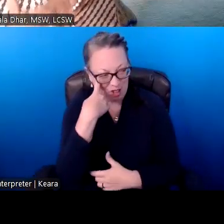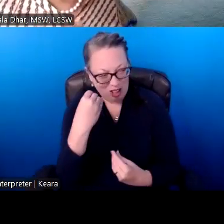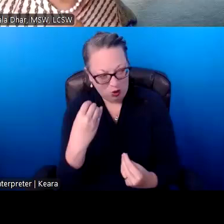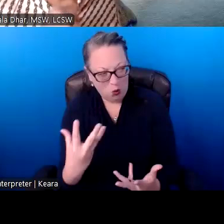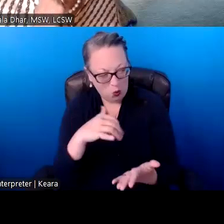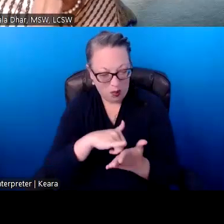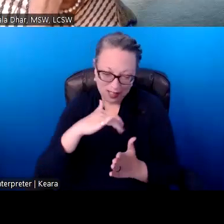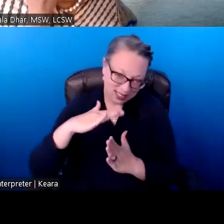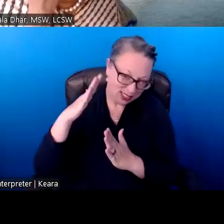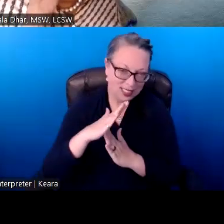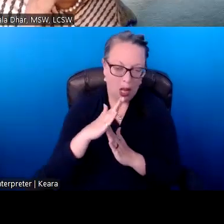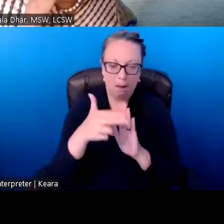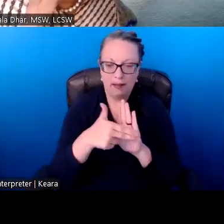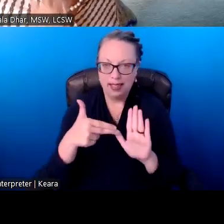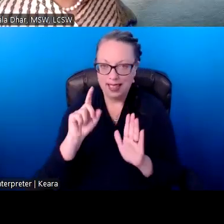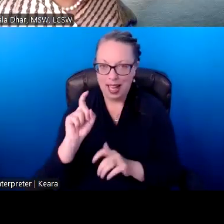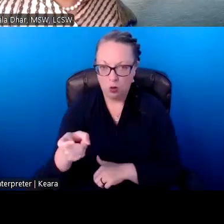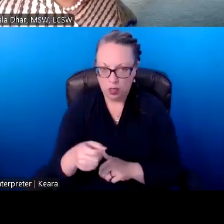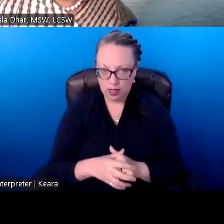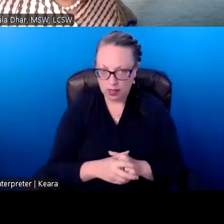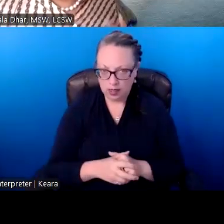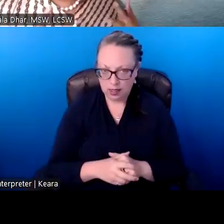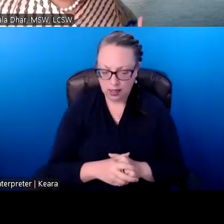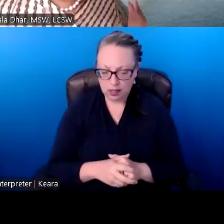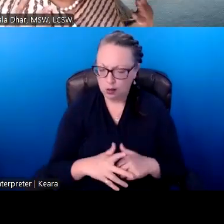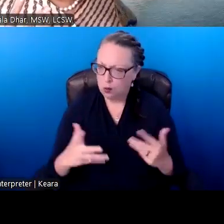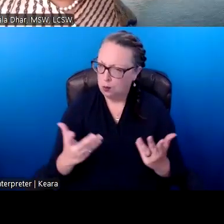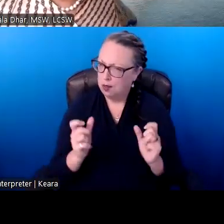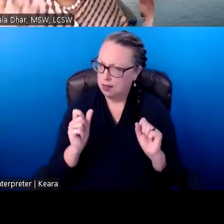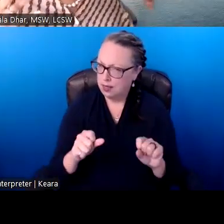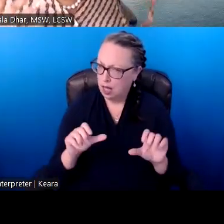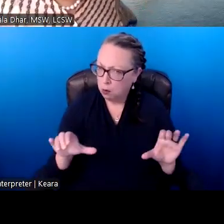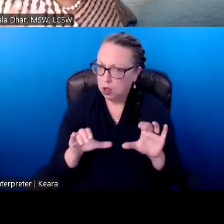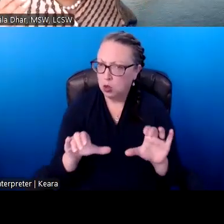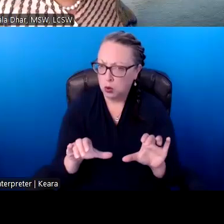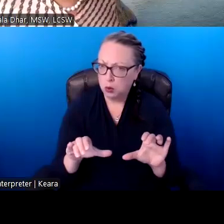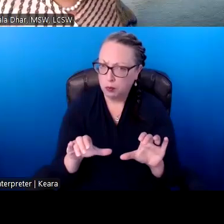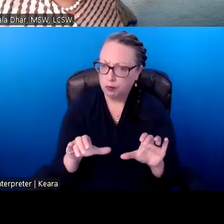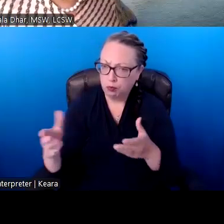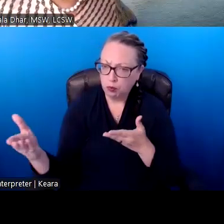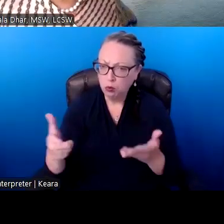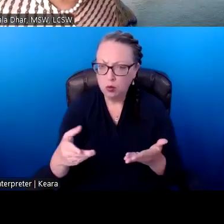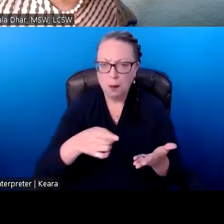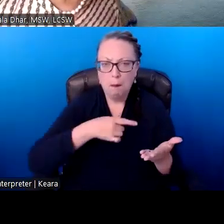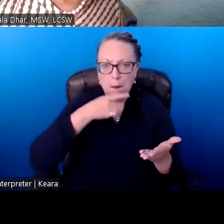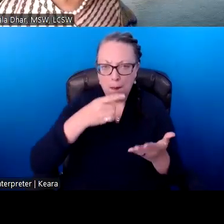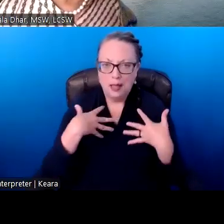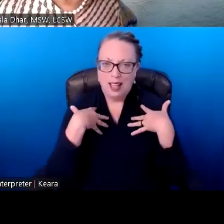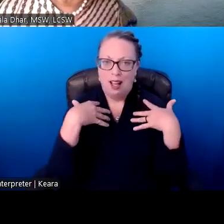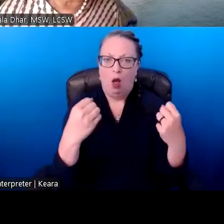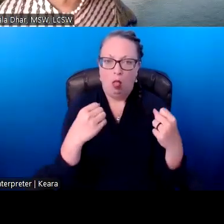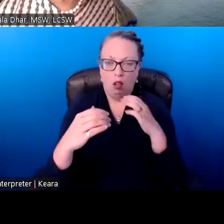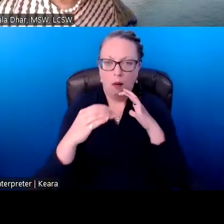top diagnosis. So what can we do to bring about some public health communication